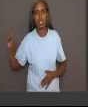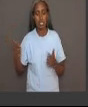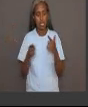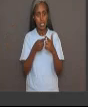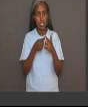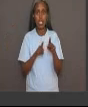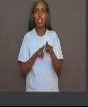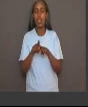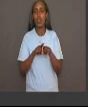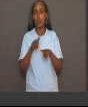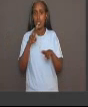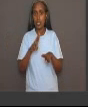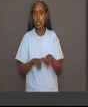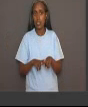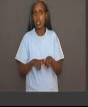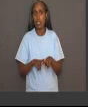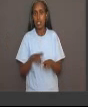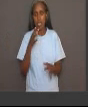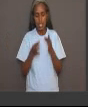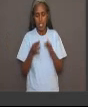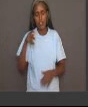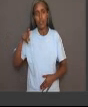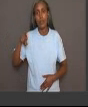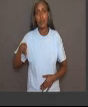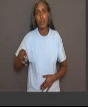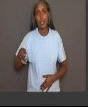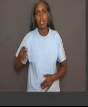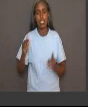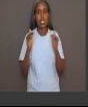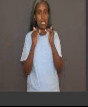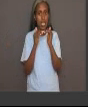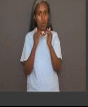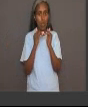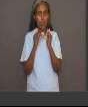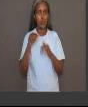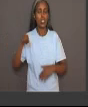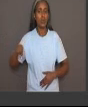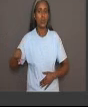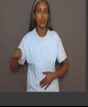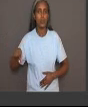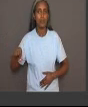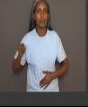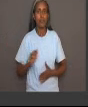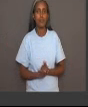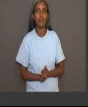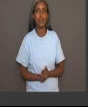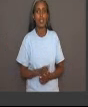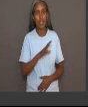The second argument states that if P is equal to